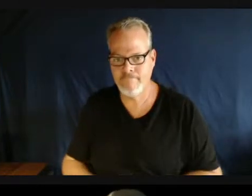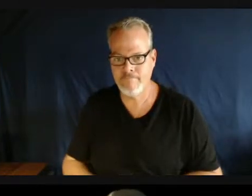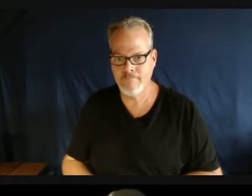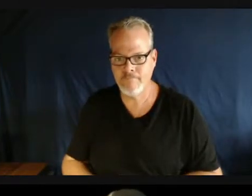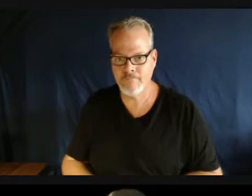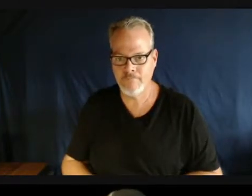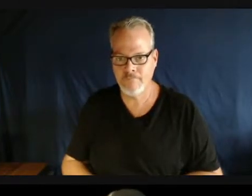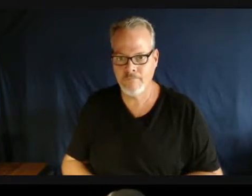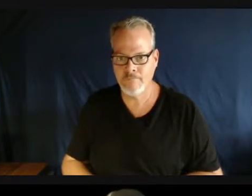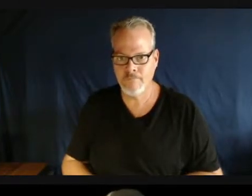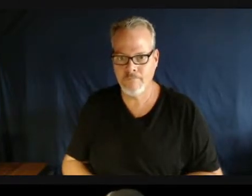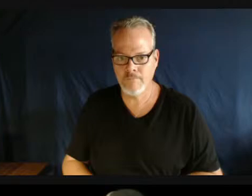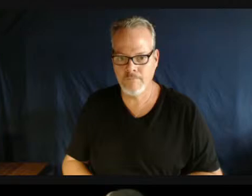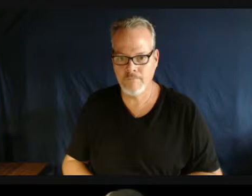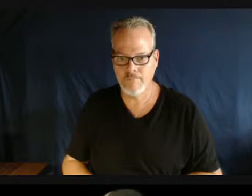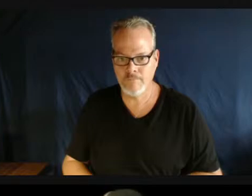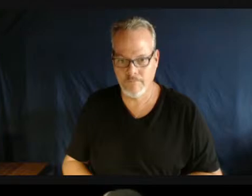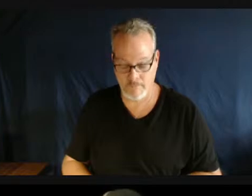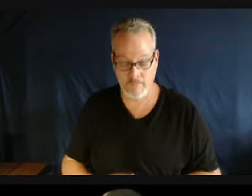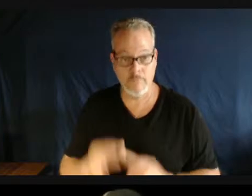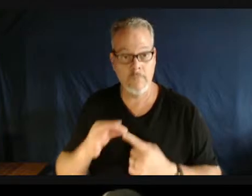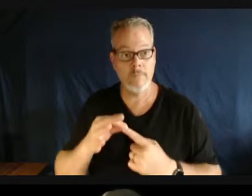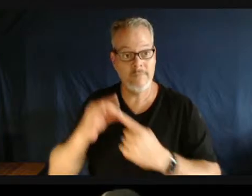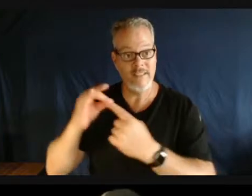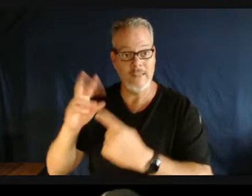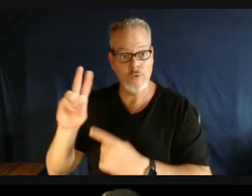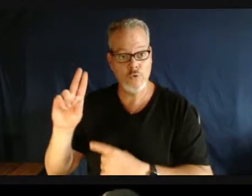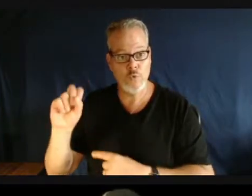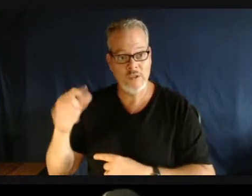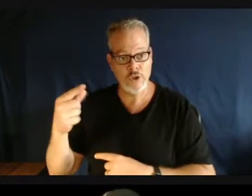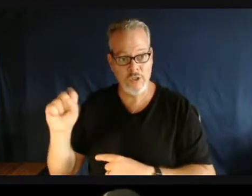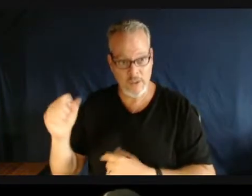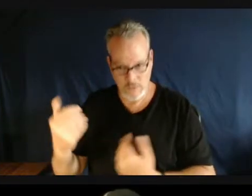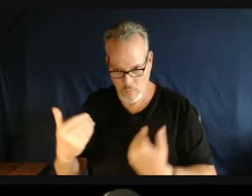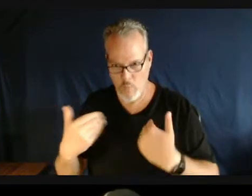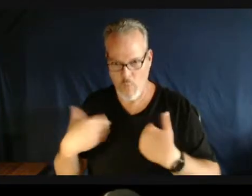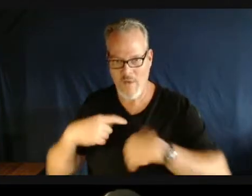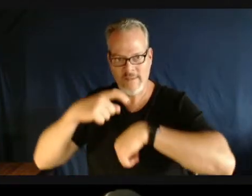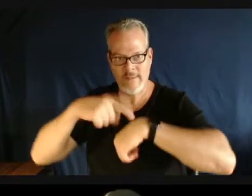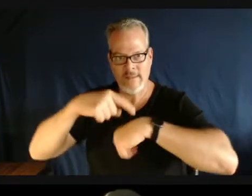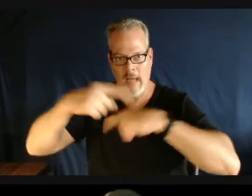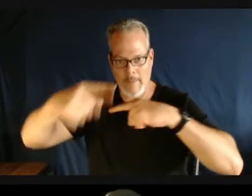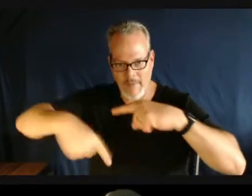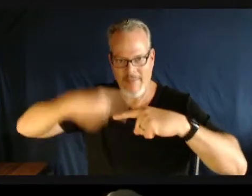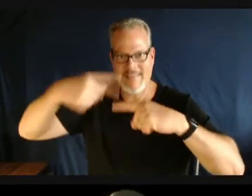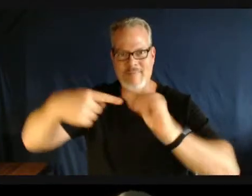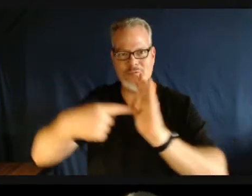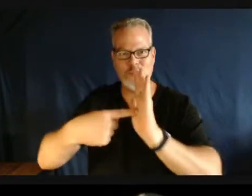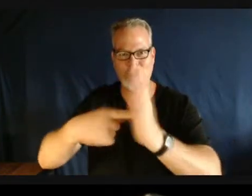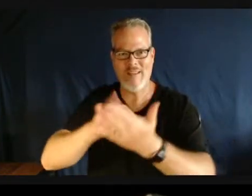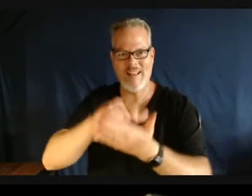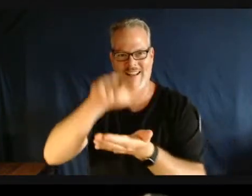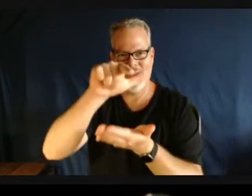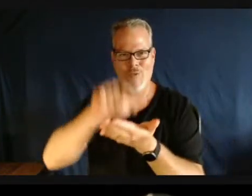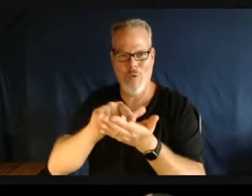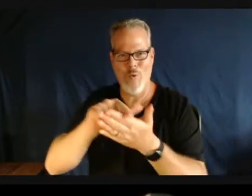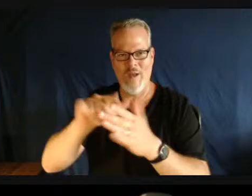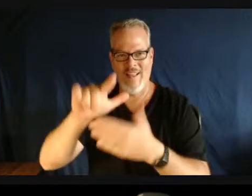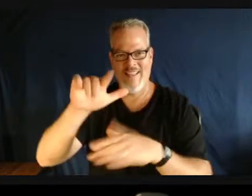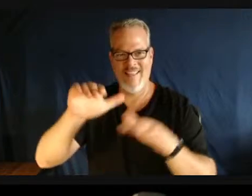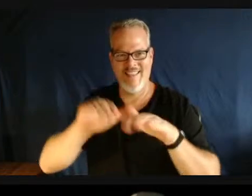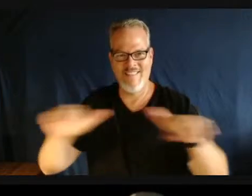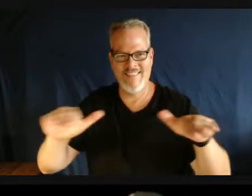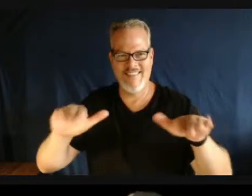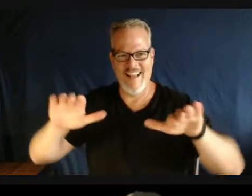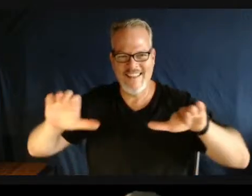Besides this video from the USGS, we have a time lapse from the S2 camera showing that low-level activity from the north vent and the higher